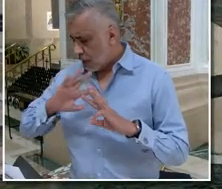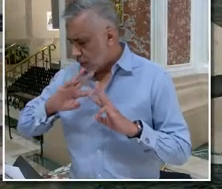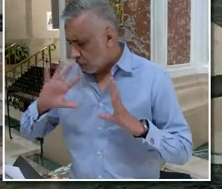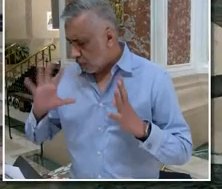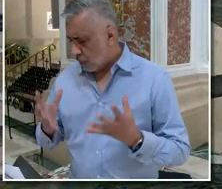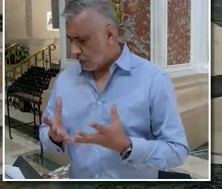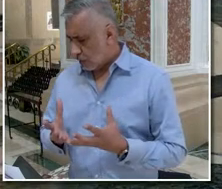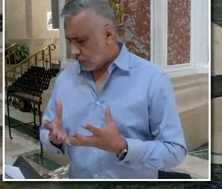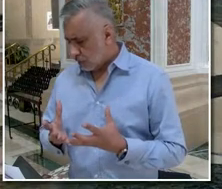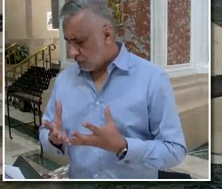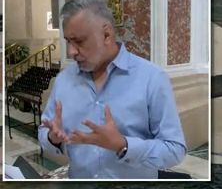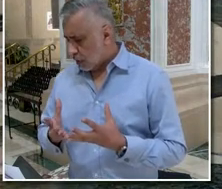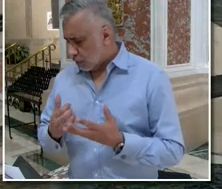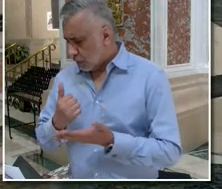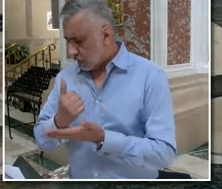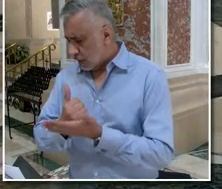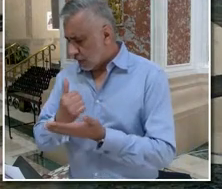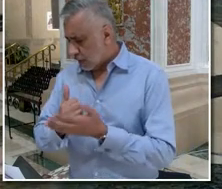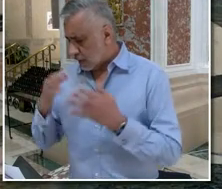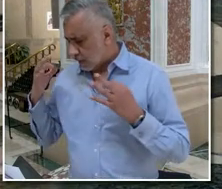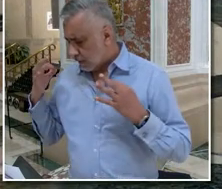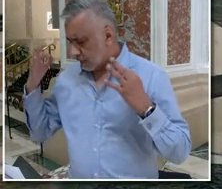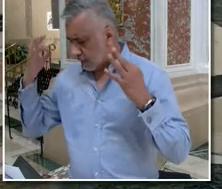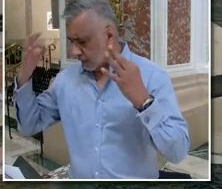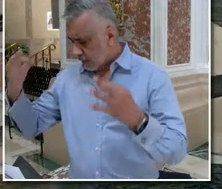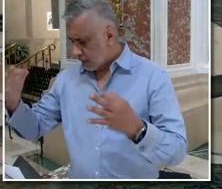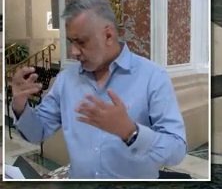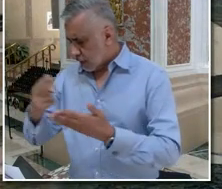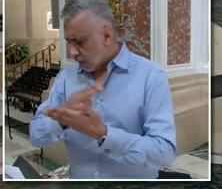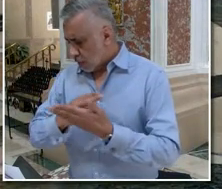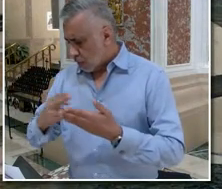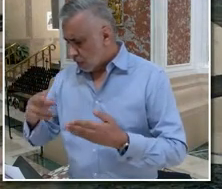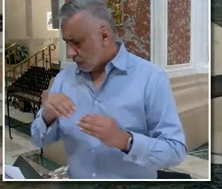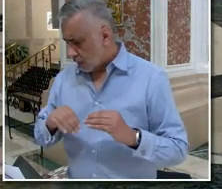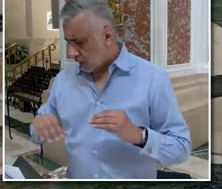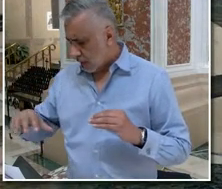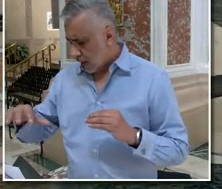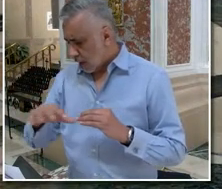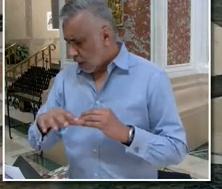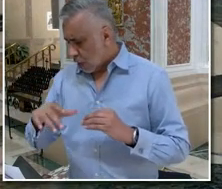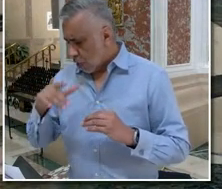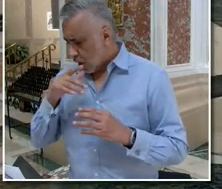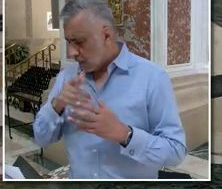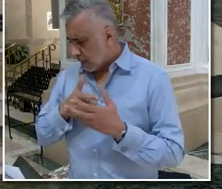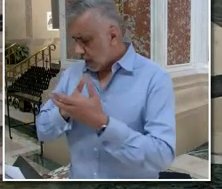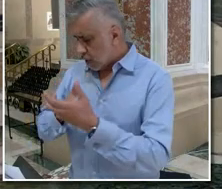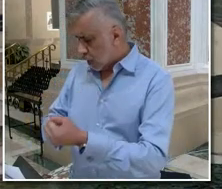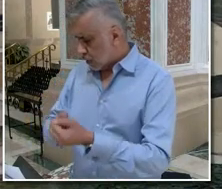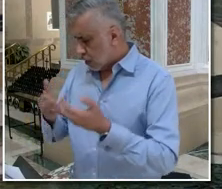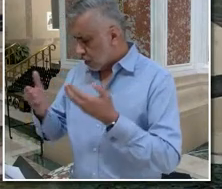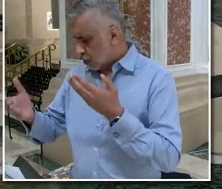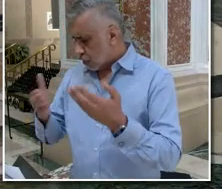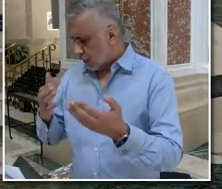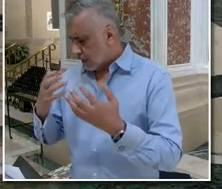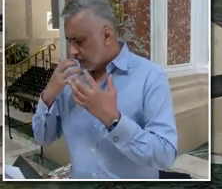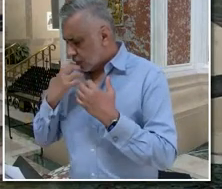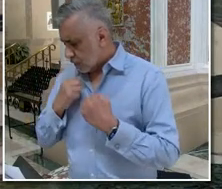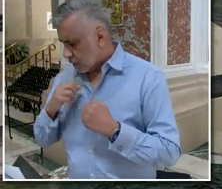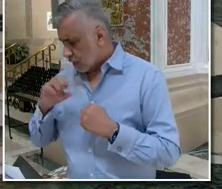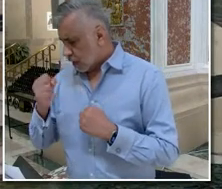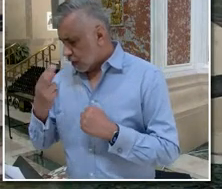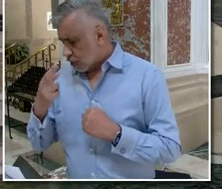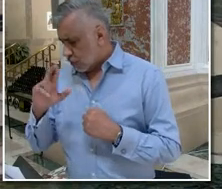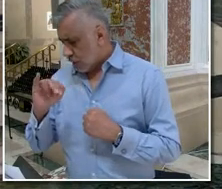world to assist the Franciscans in the Holy Land who have been entrusted with serving the sacred